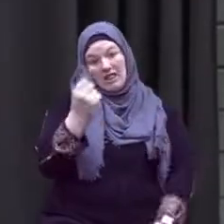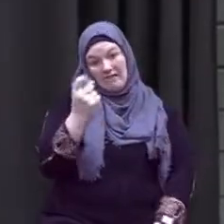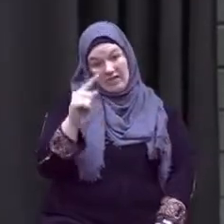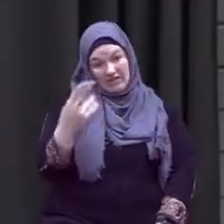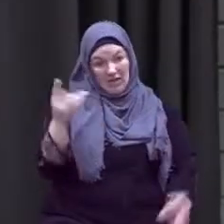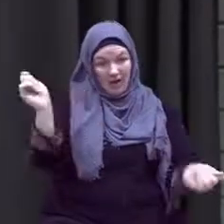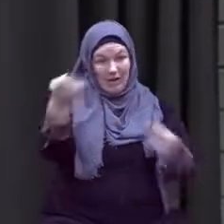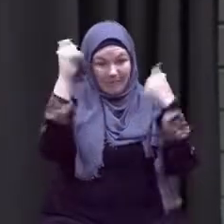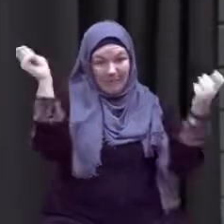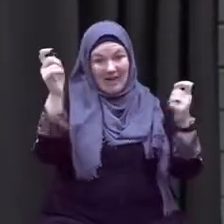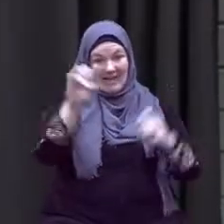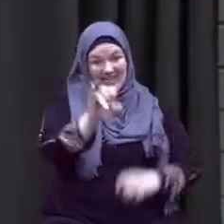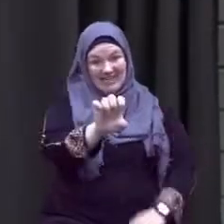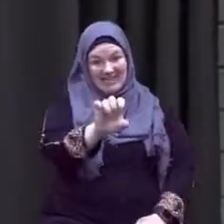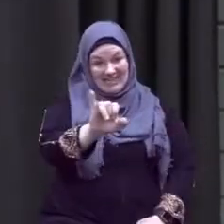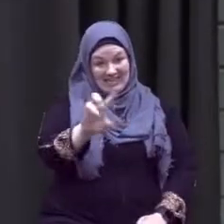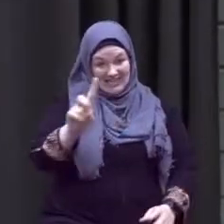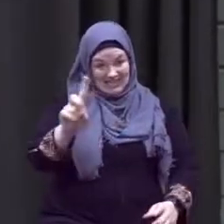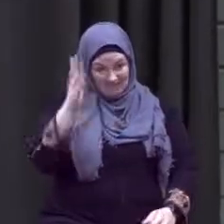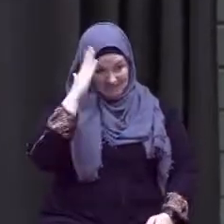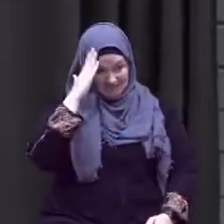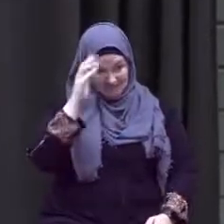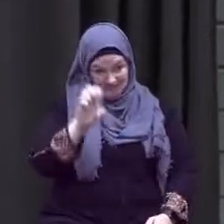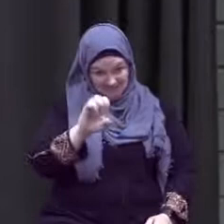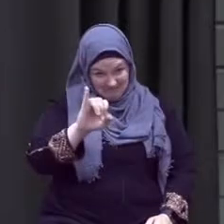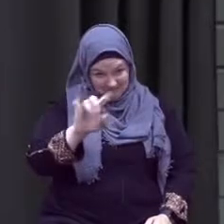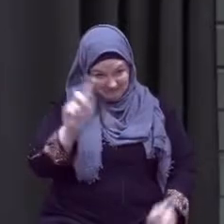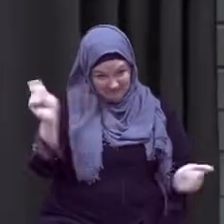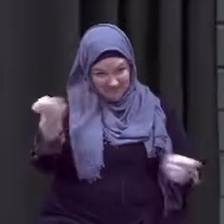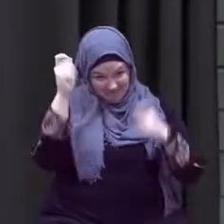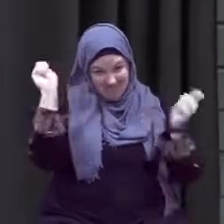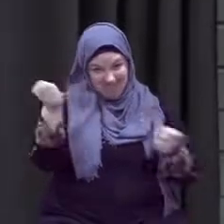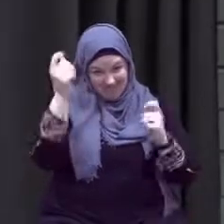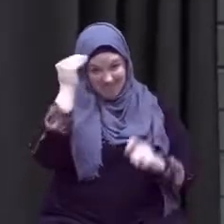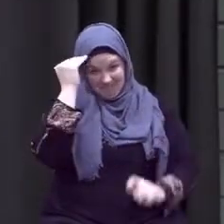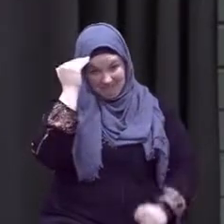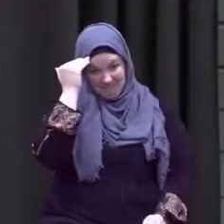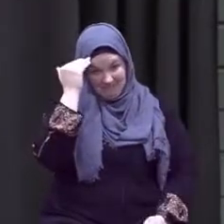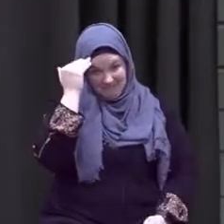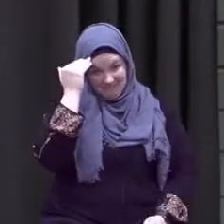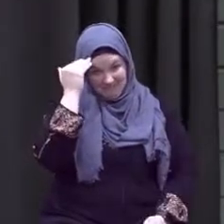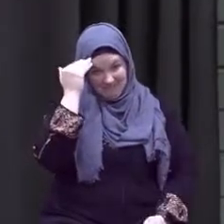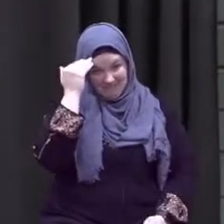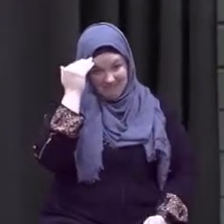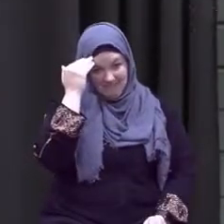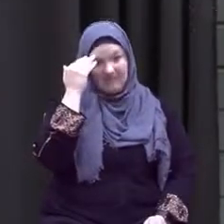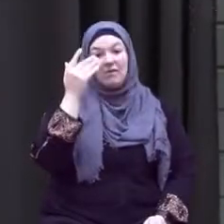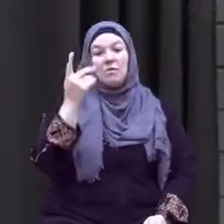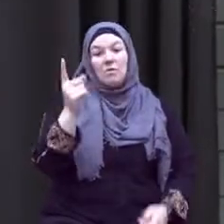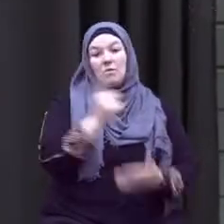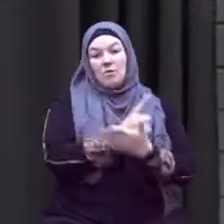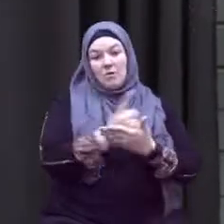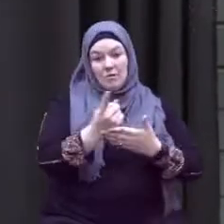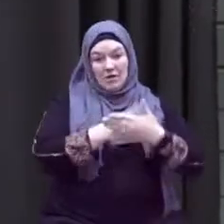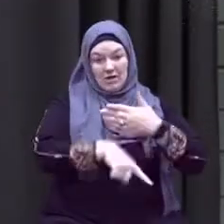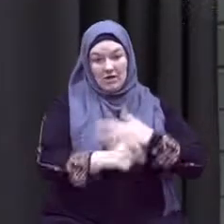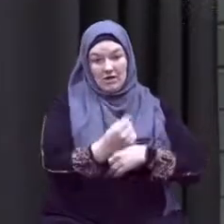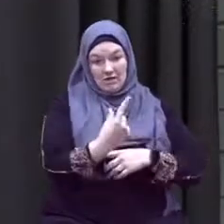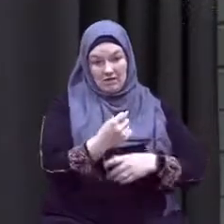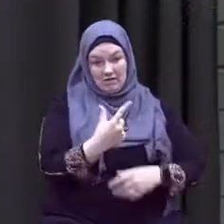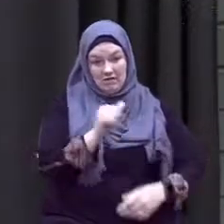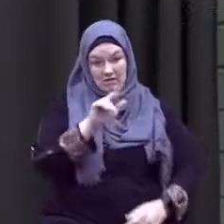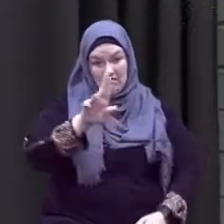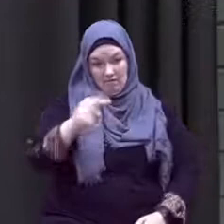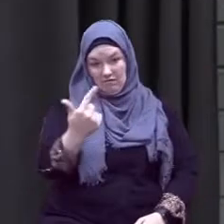of August. And those days, the first 10 days of Dhul